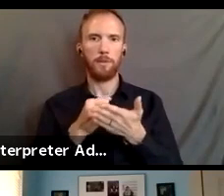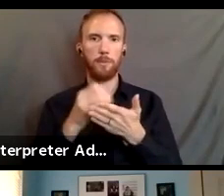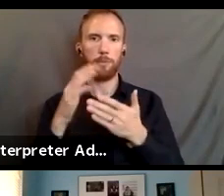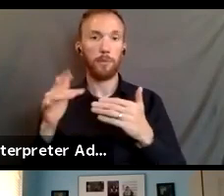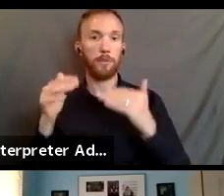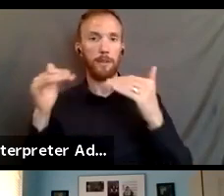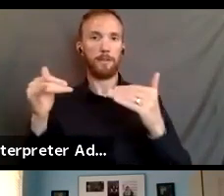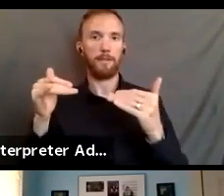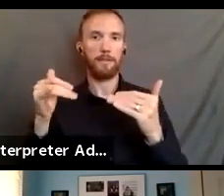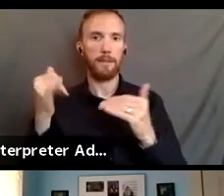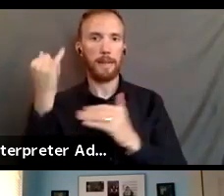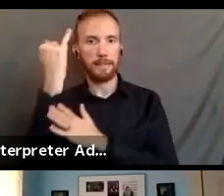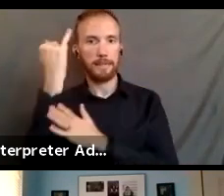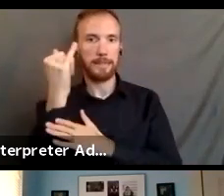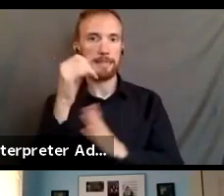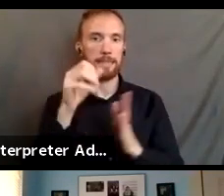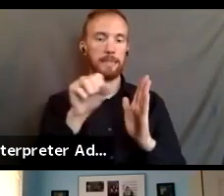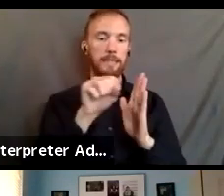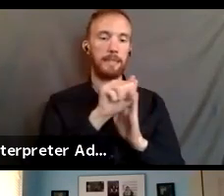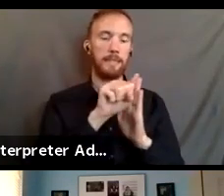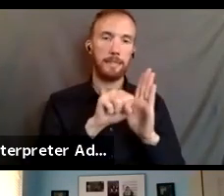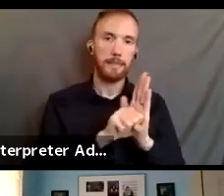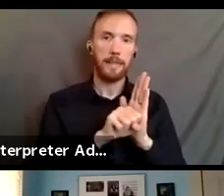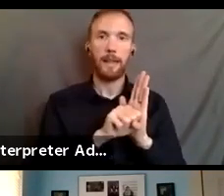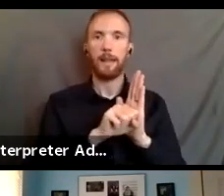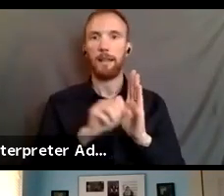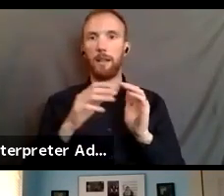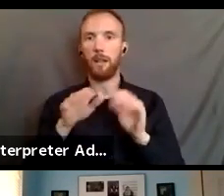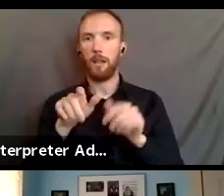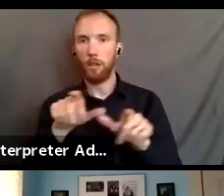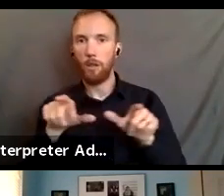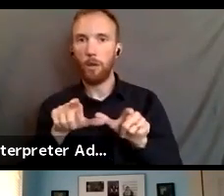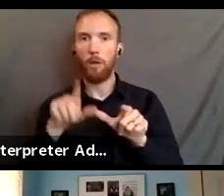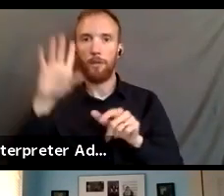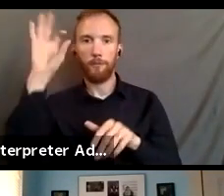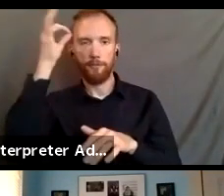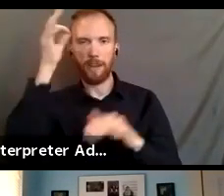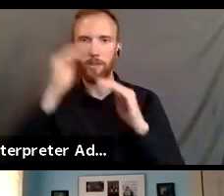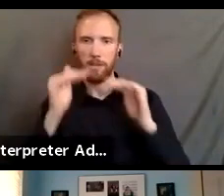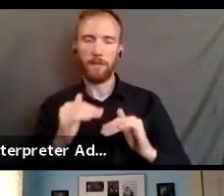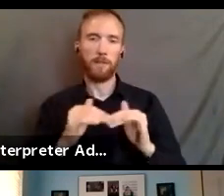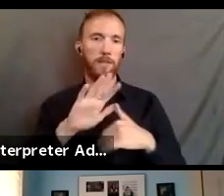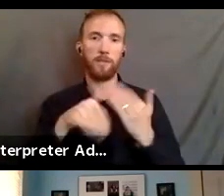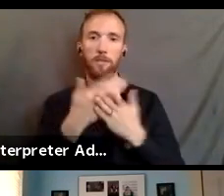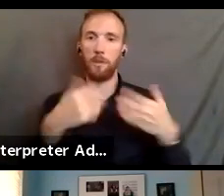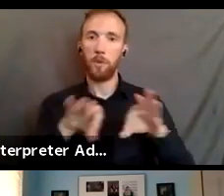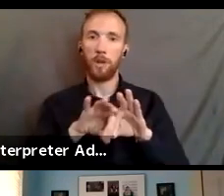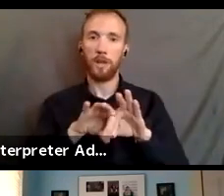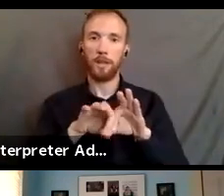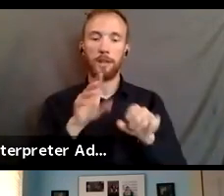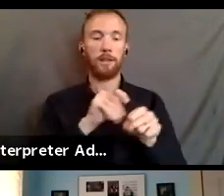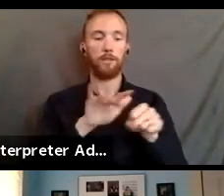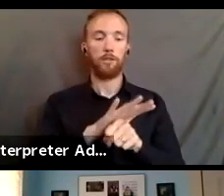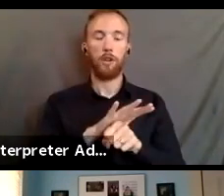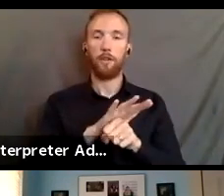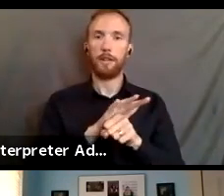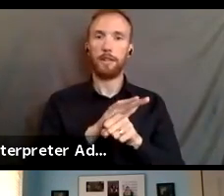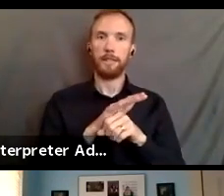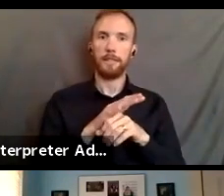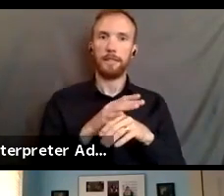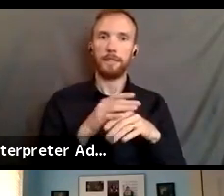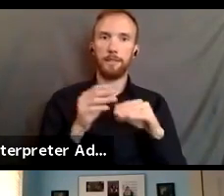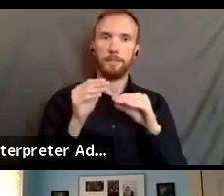now it's always been important but particularly because if covet has taught us nothing we are the last part of the social safety